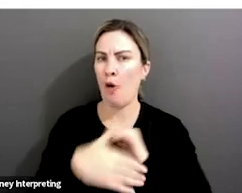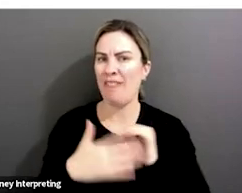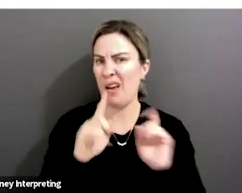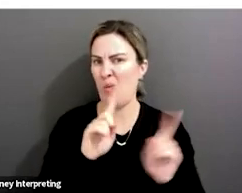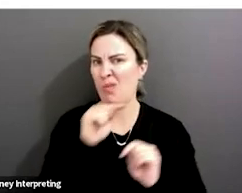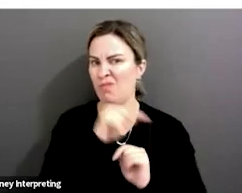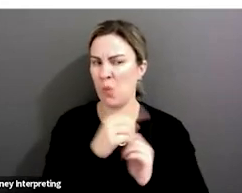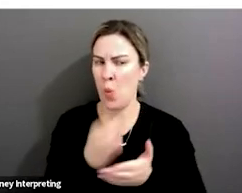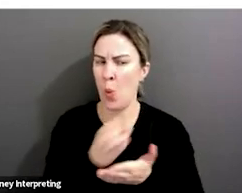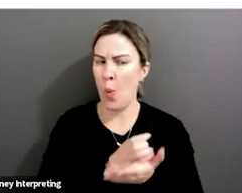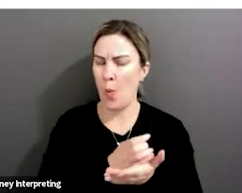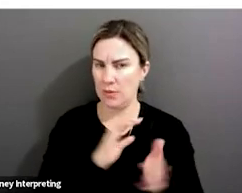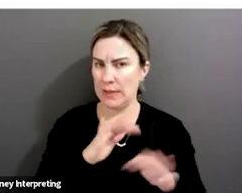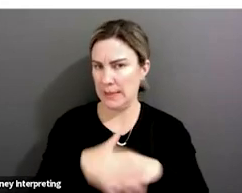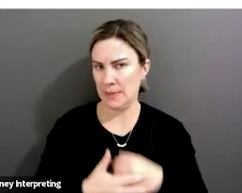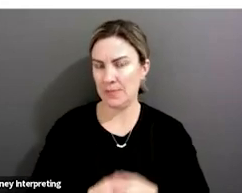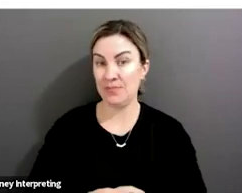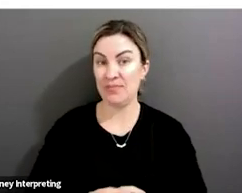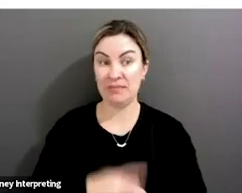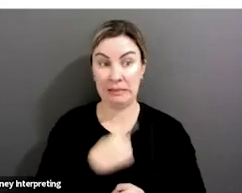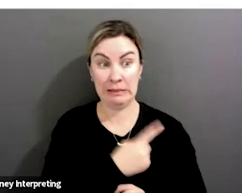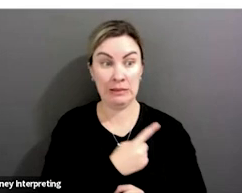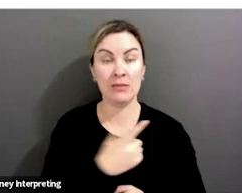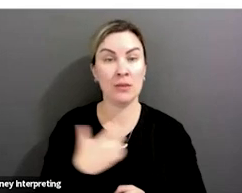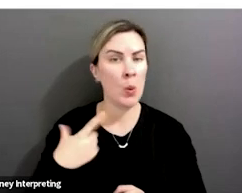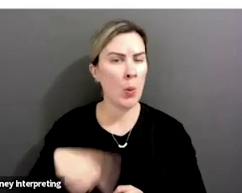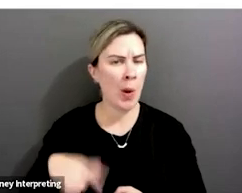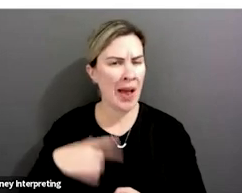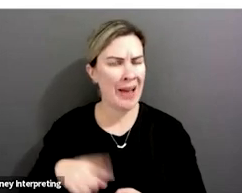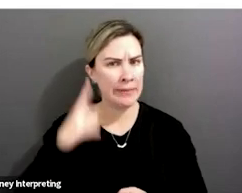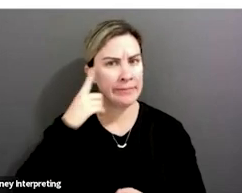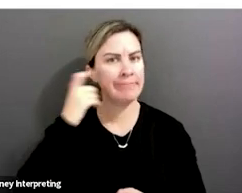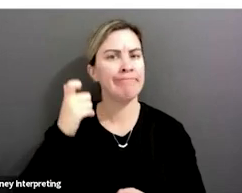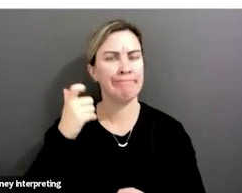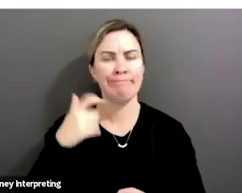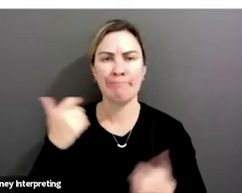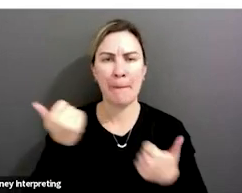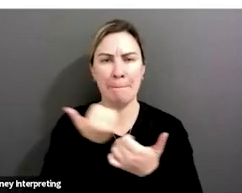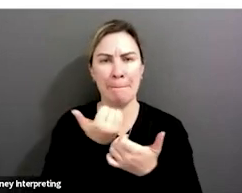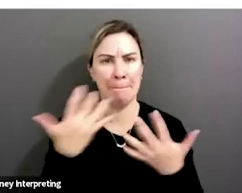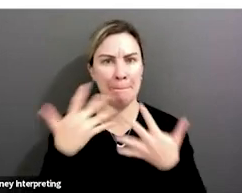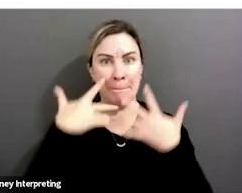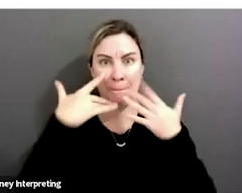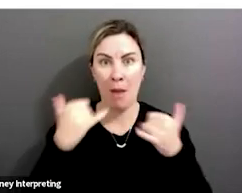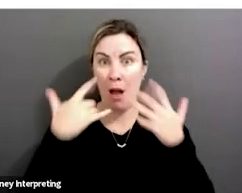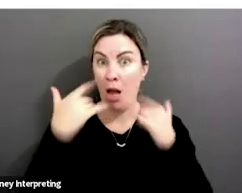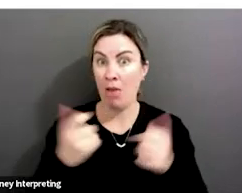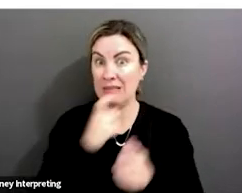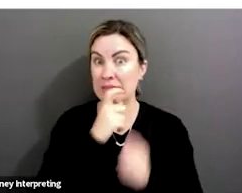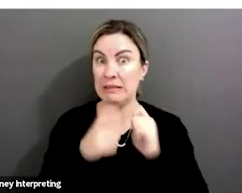of that course. It came about after quite significant pilot testing